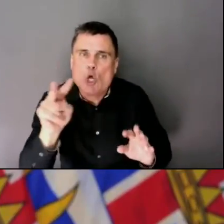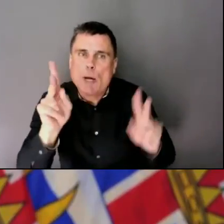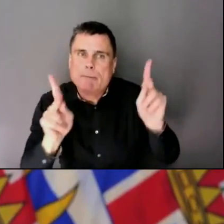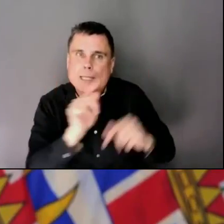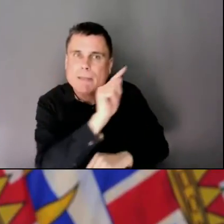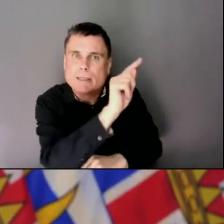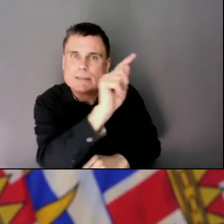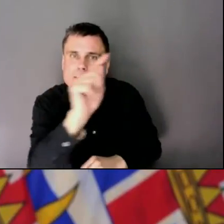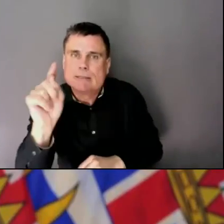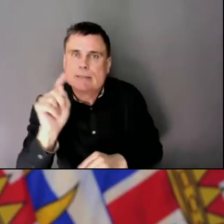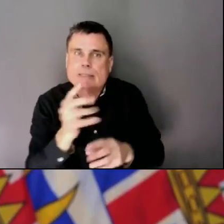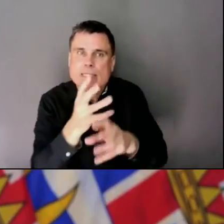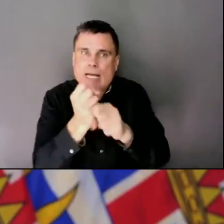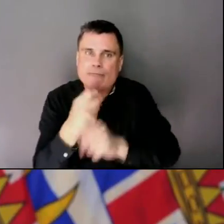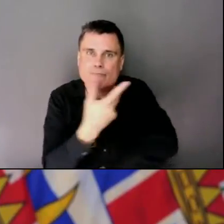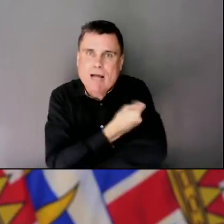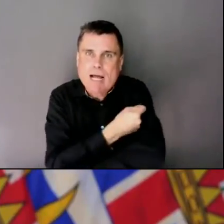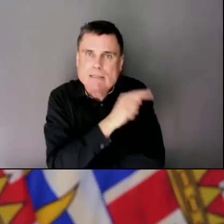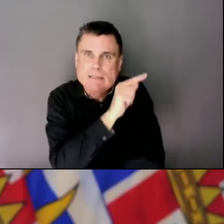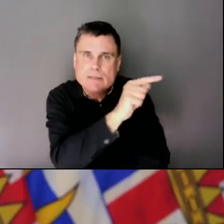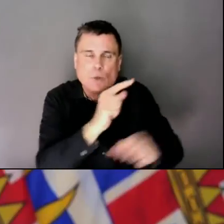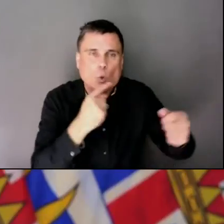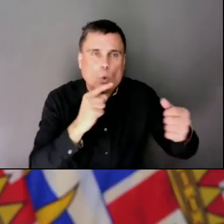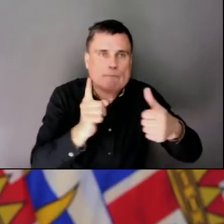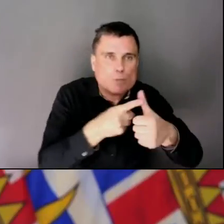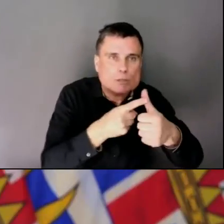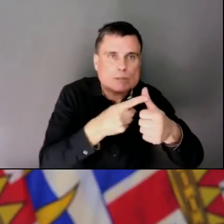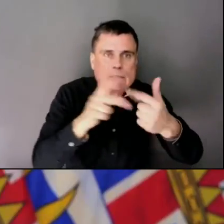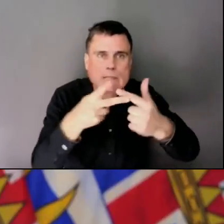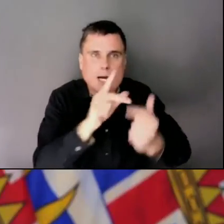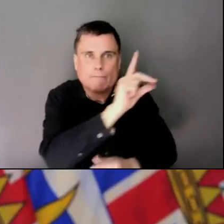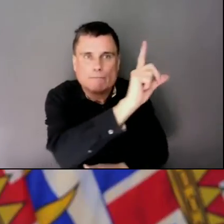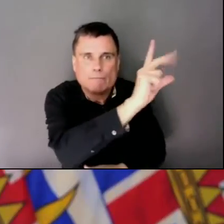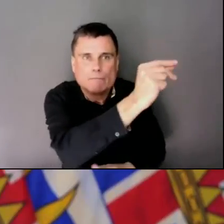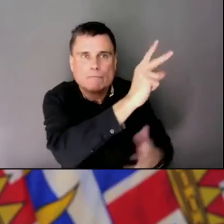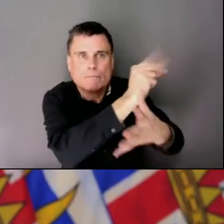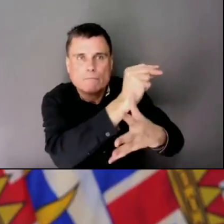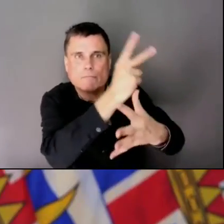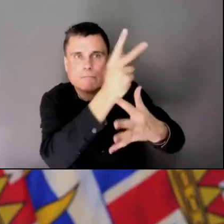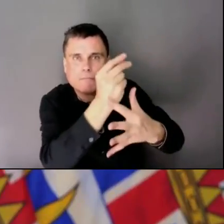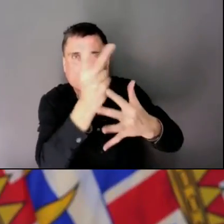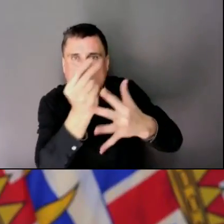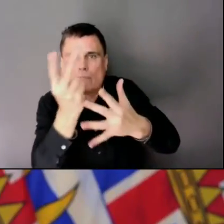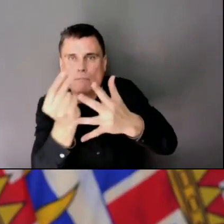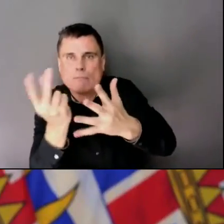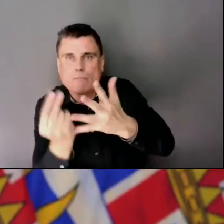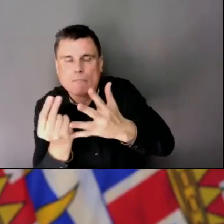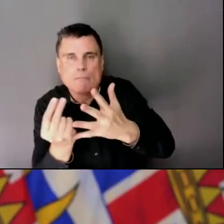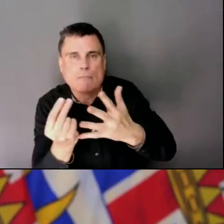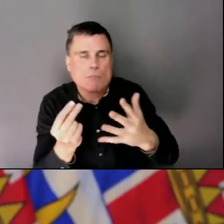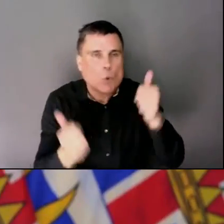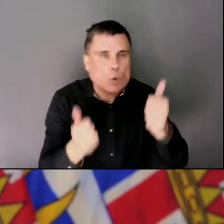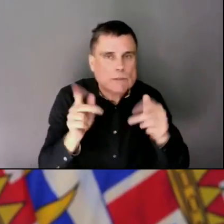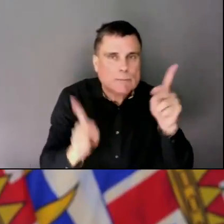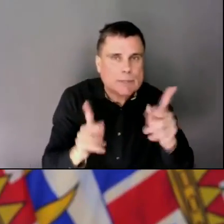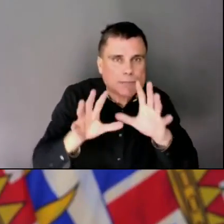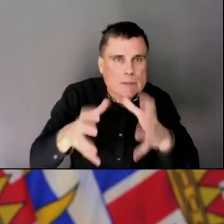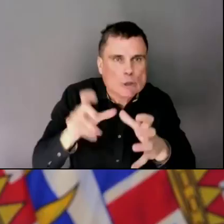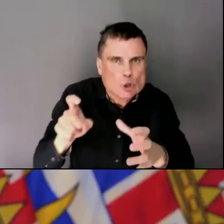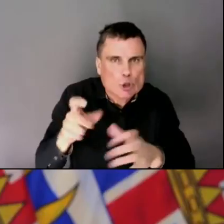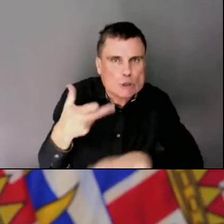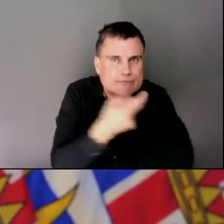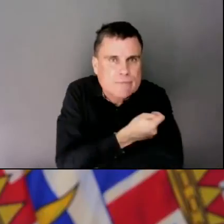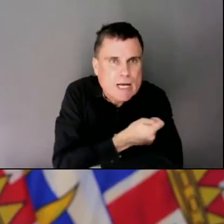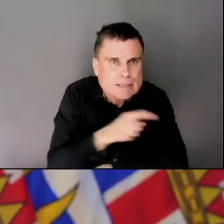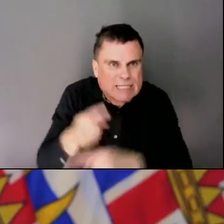receive immunization first, so much of it depended on whether the vaccine, what populations the vaccine worked in and was